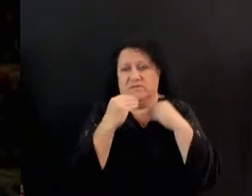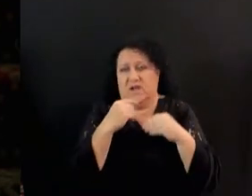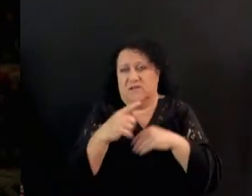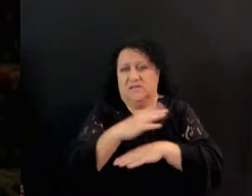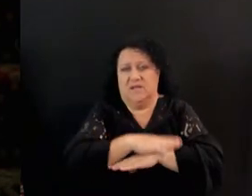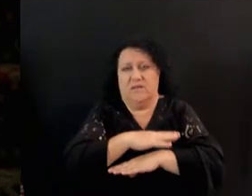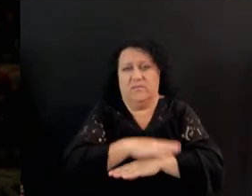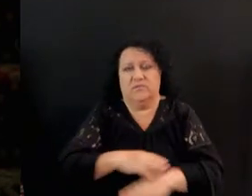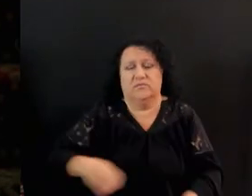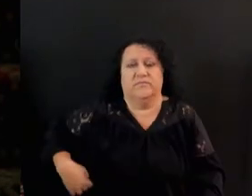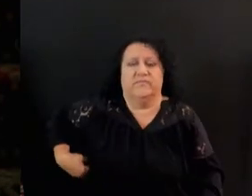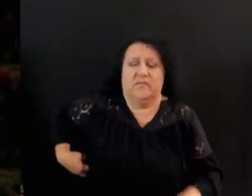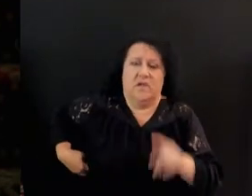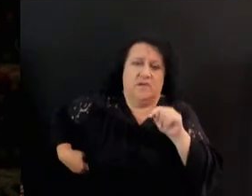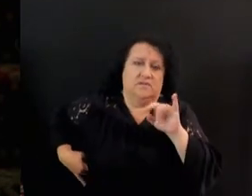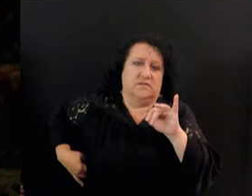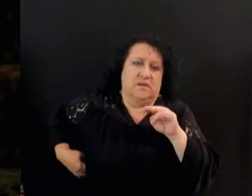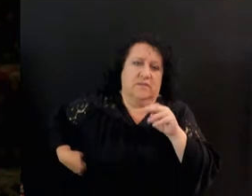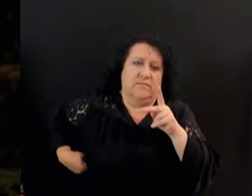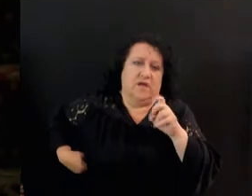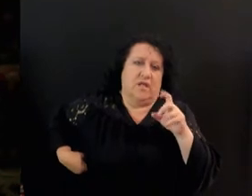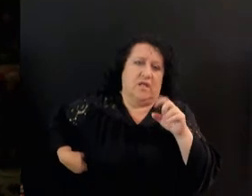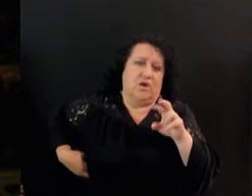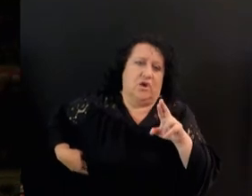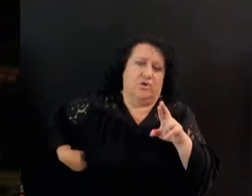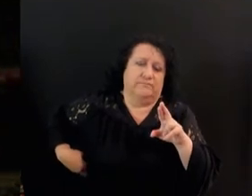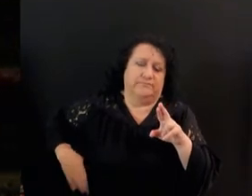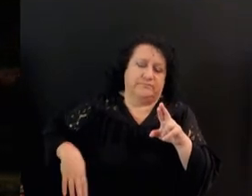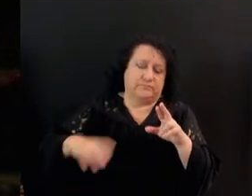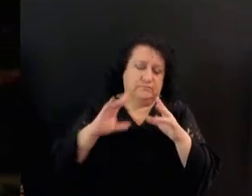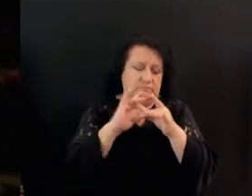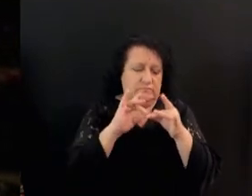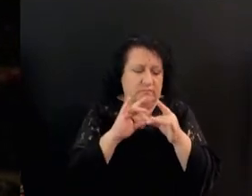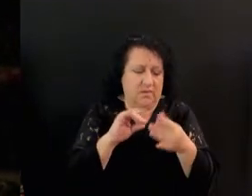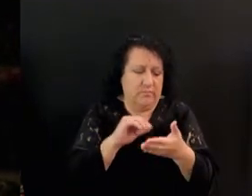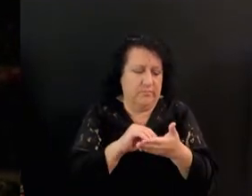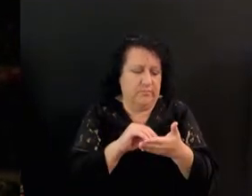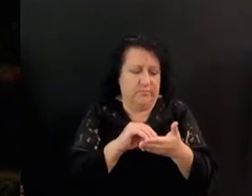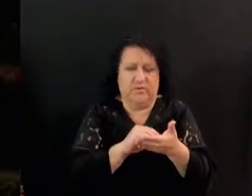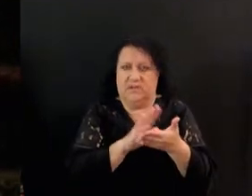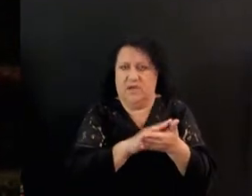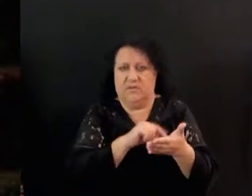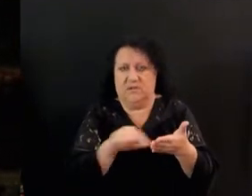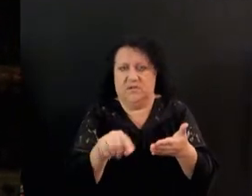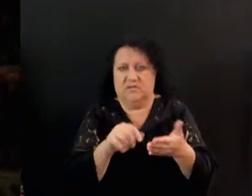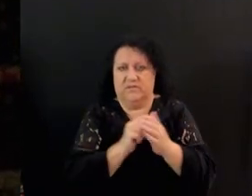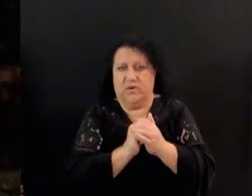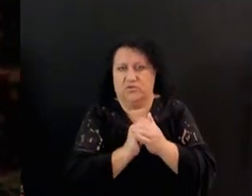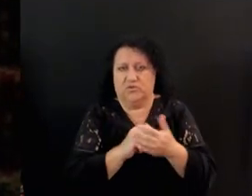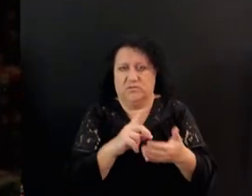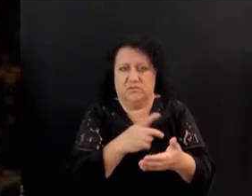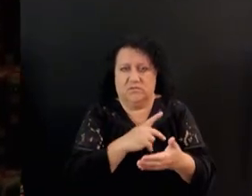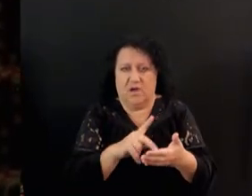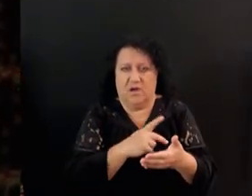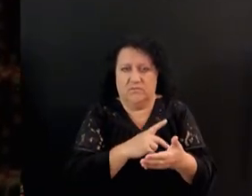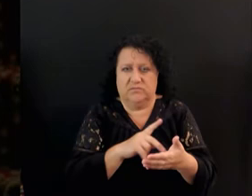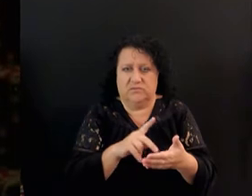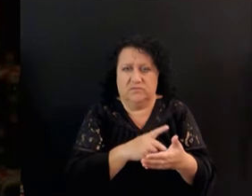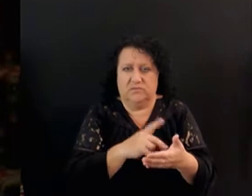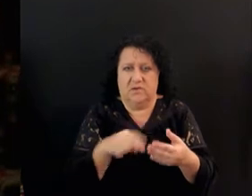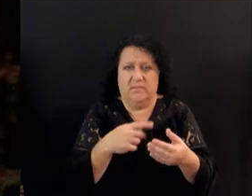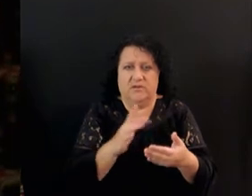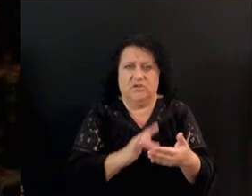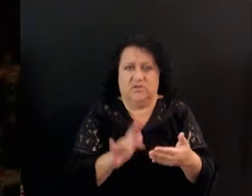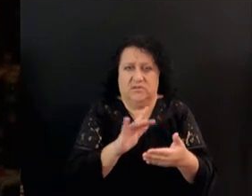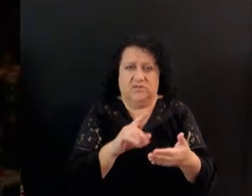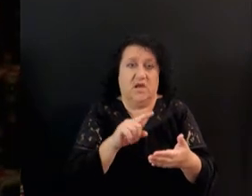Tim Keller said this in his, he has a devotional on the Psalms. It's called The Songs of Jesus. And writing about Psalm 23,